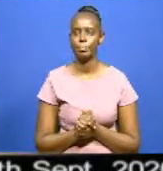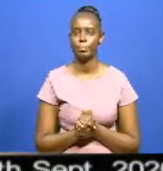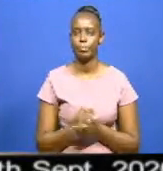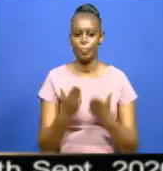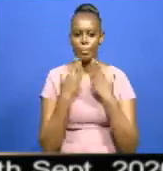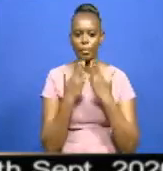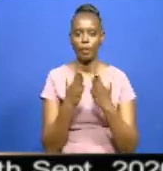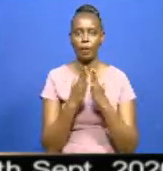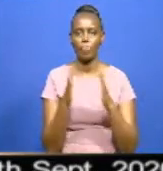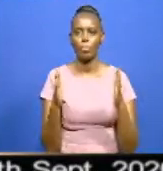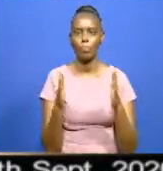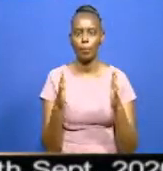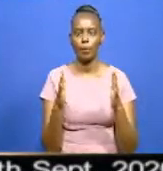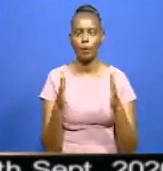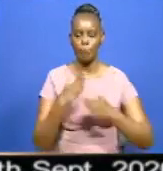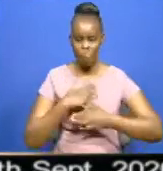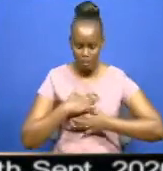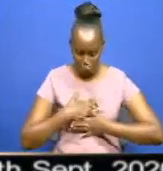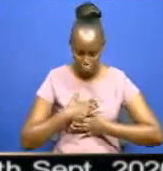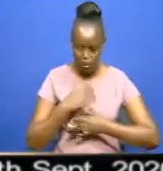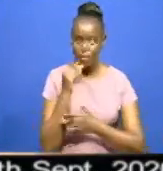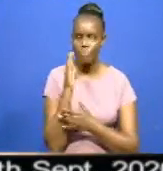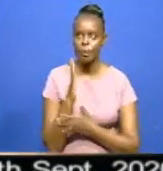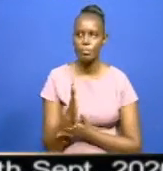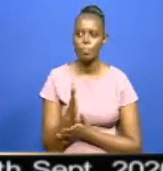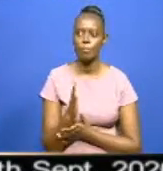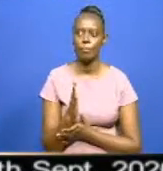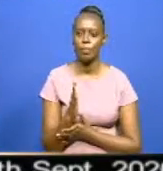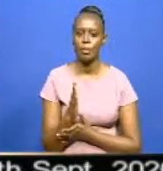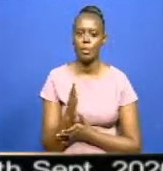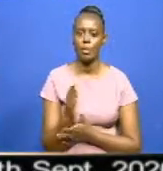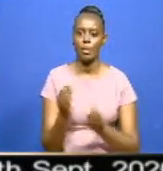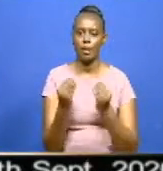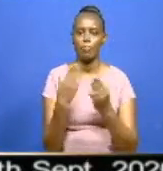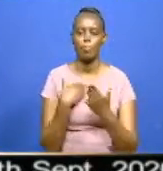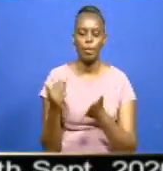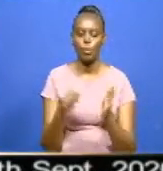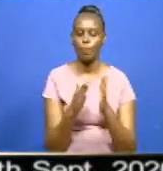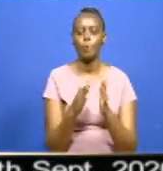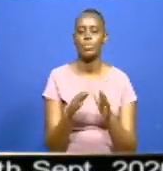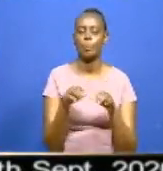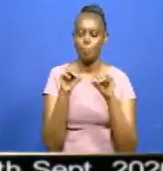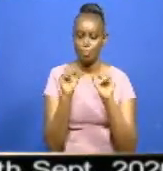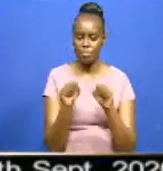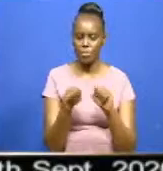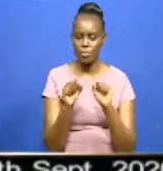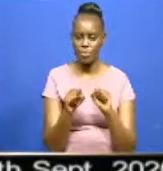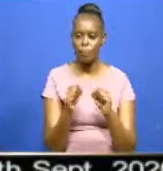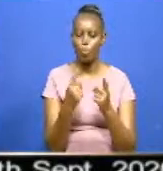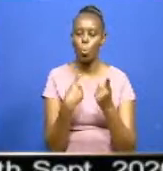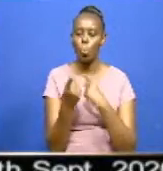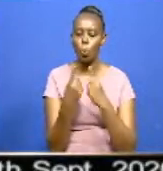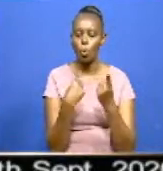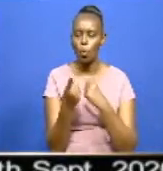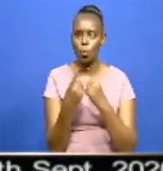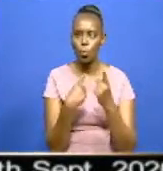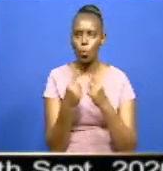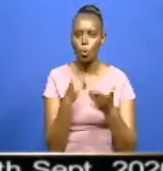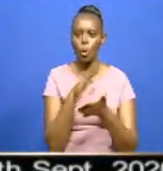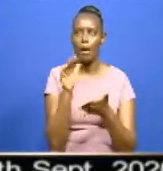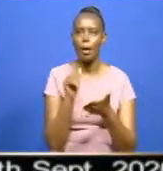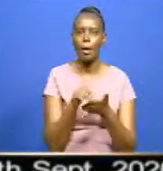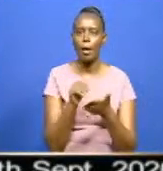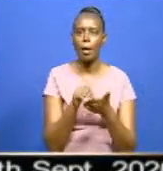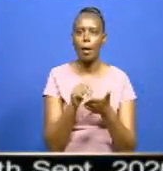Asante sana Mheshimiwa Spika kwa kunipatia fursa hii ili niweze kuongea juu